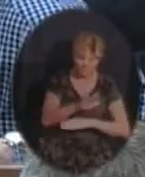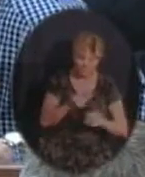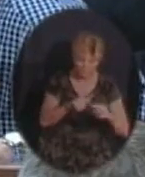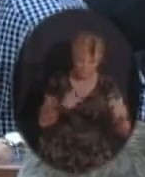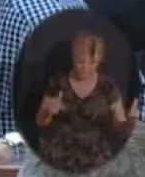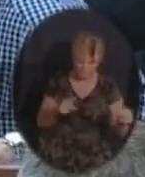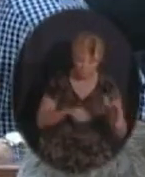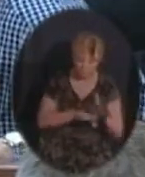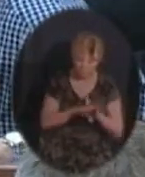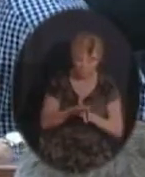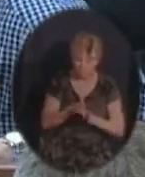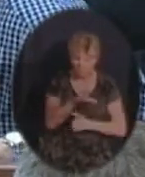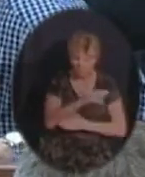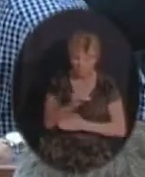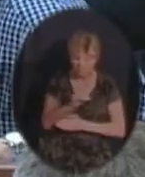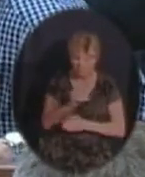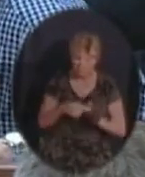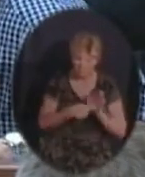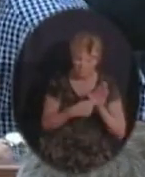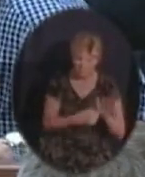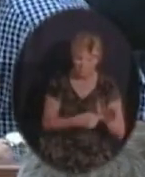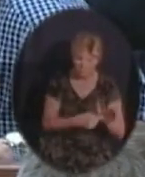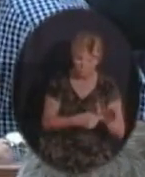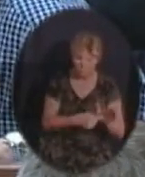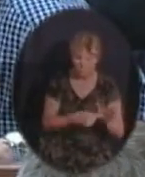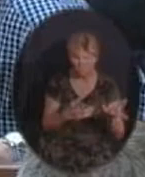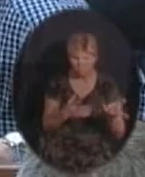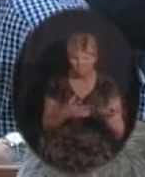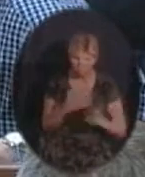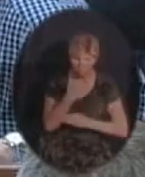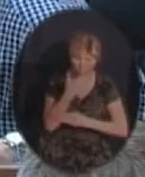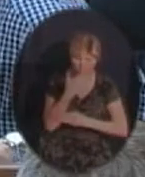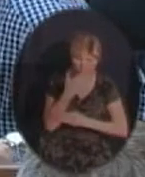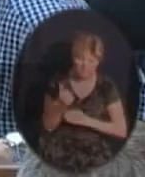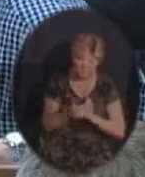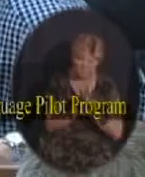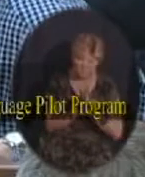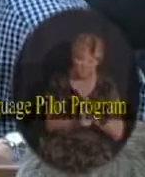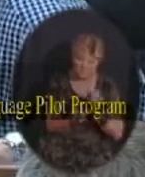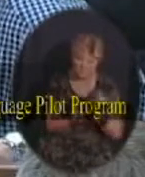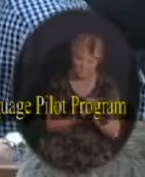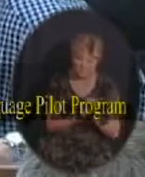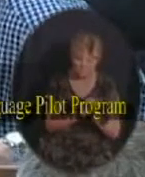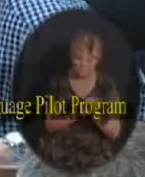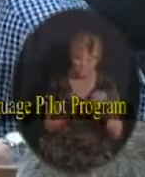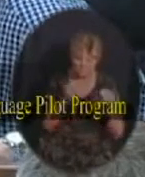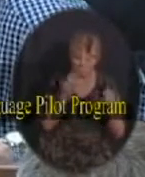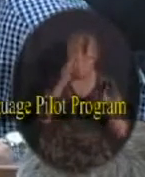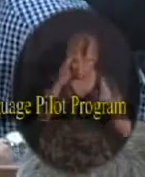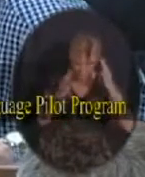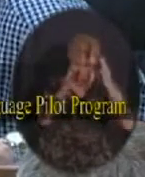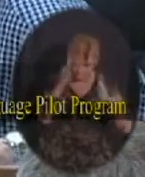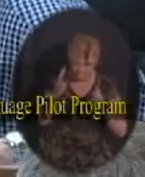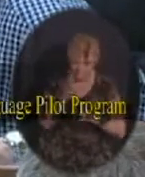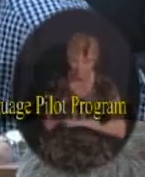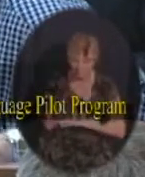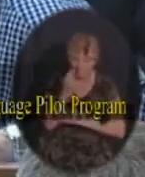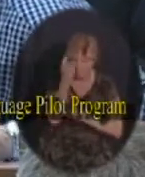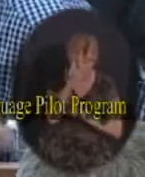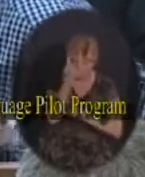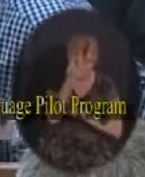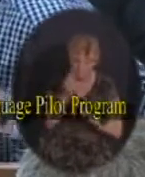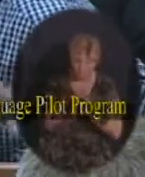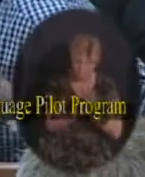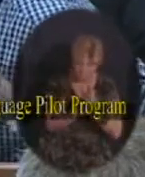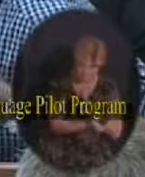several different areas: mental flexibility, creativity, divergent thinking, higher order thinking skills. So I think sometimes, you know, when